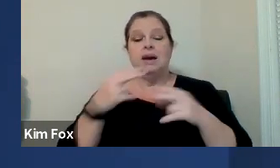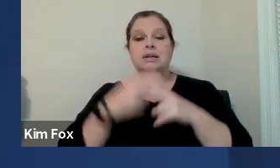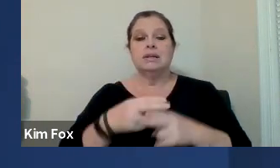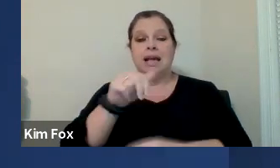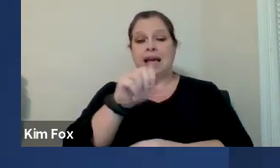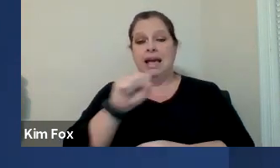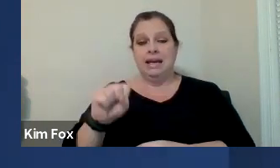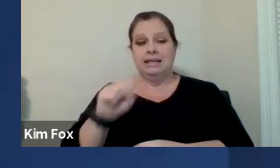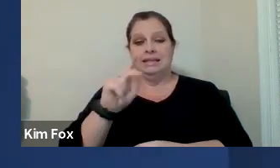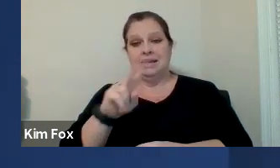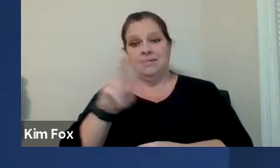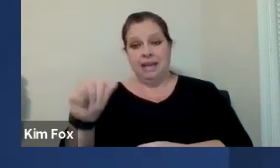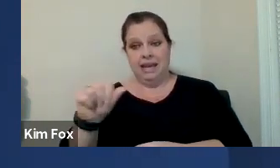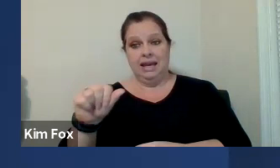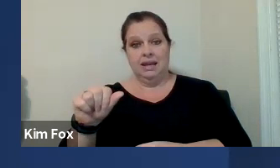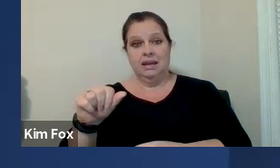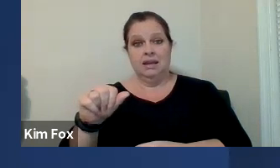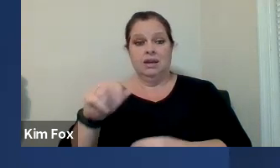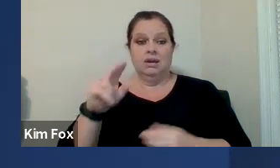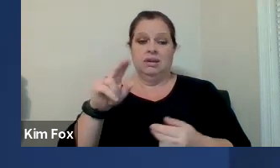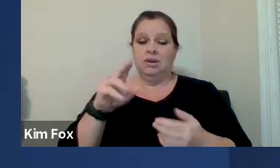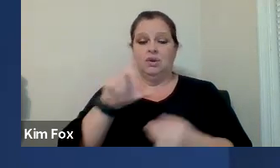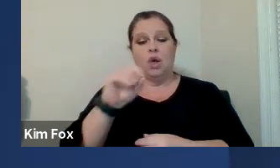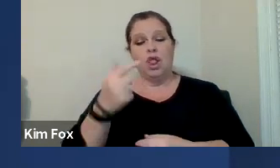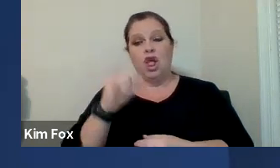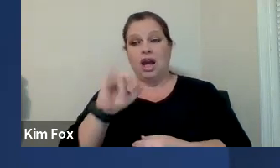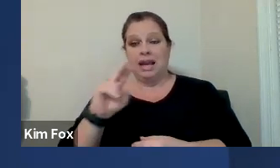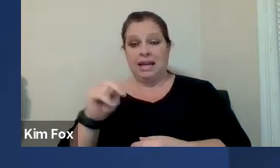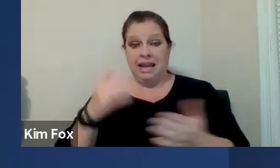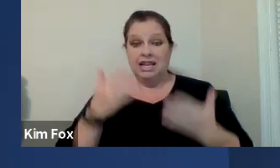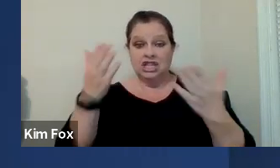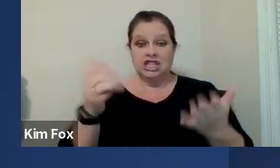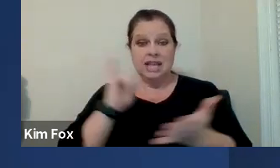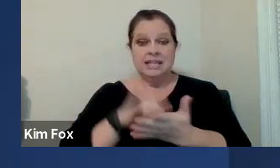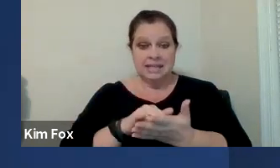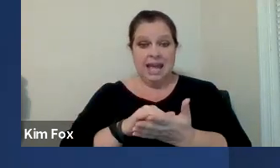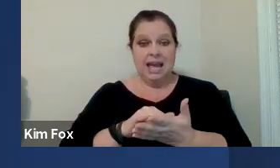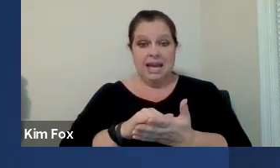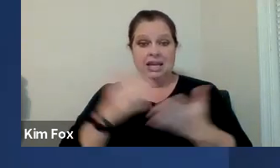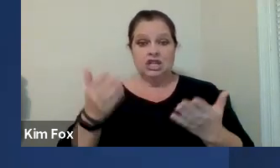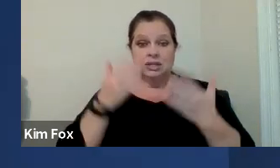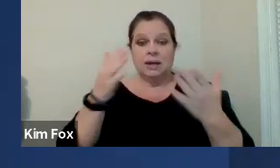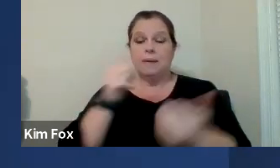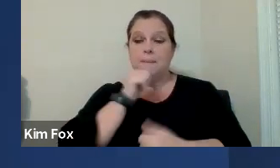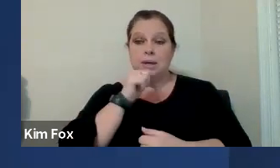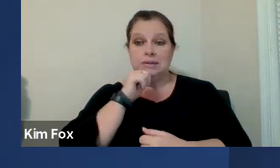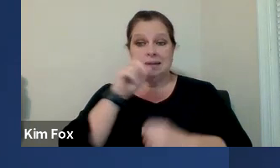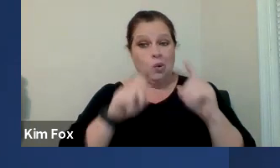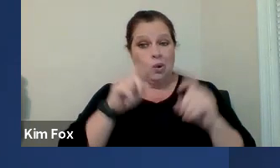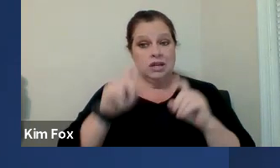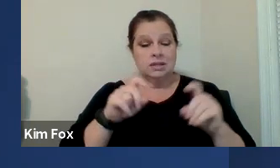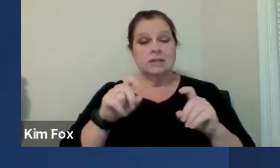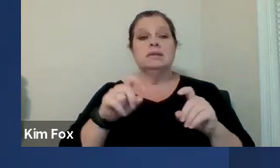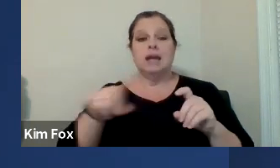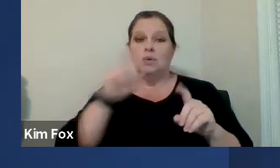VA, and you can create a login. I do suggest that because then you can submit your personal questions and then you'll have